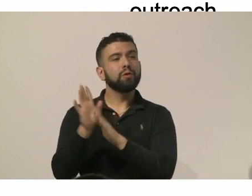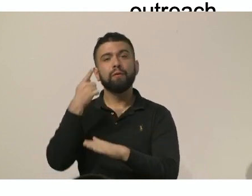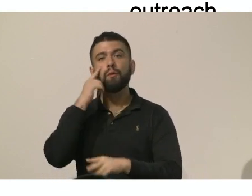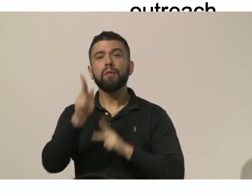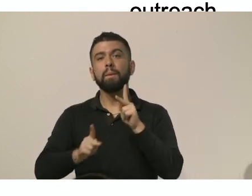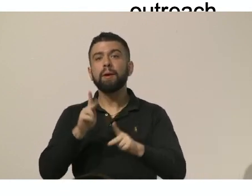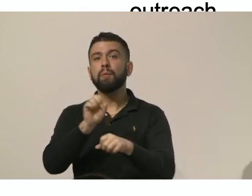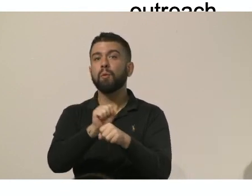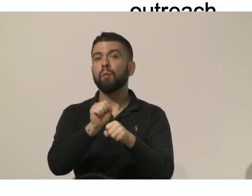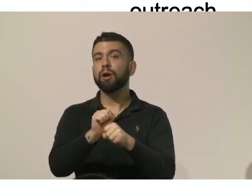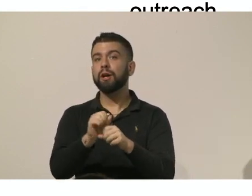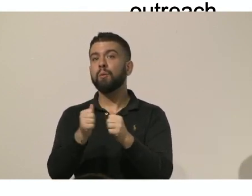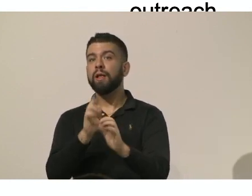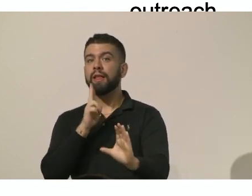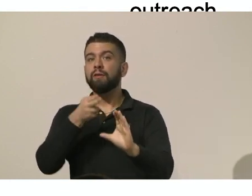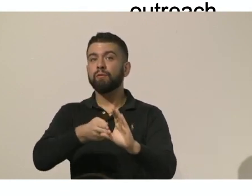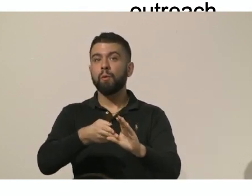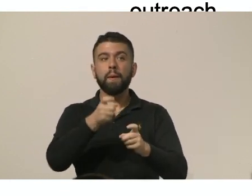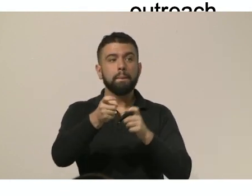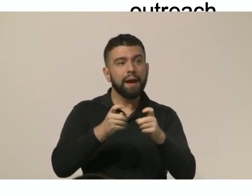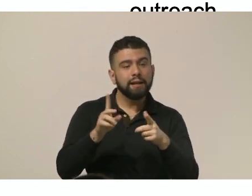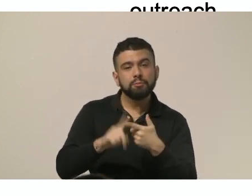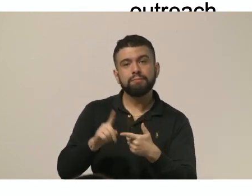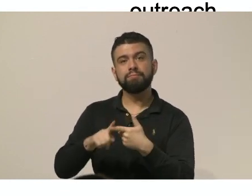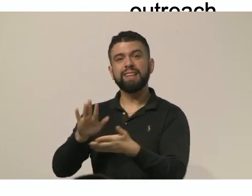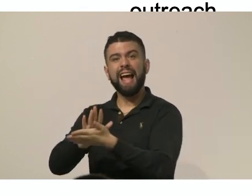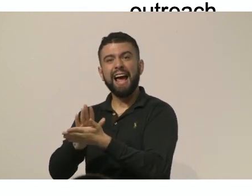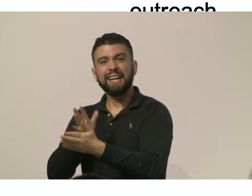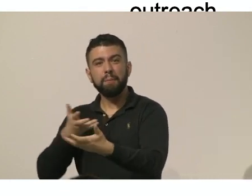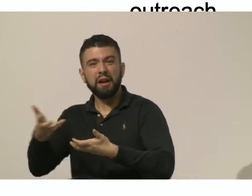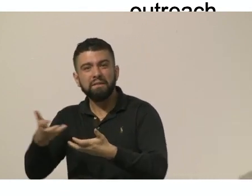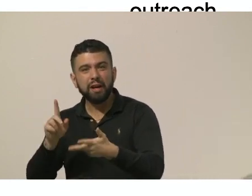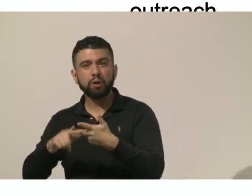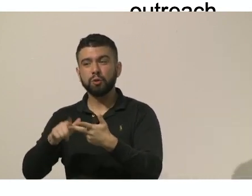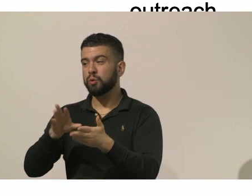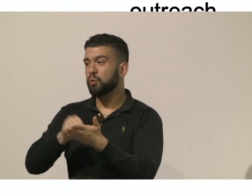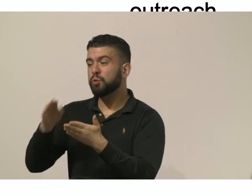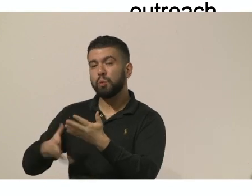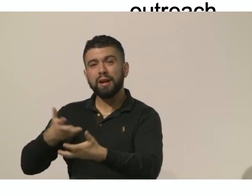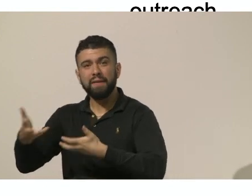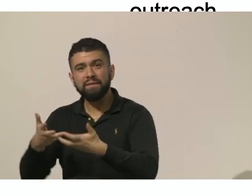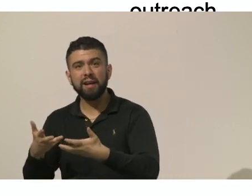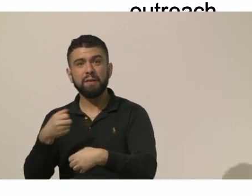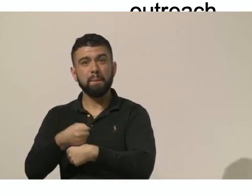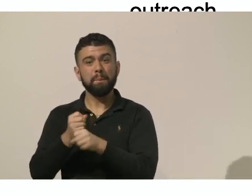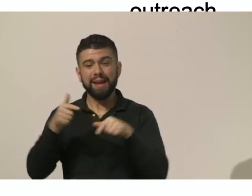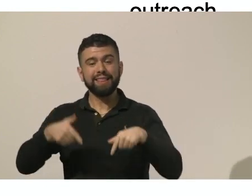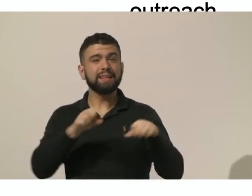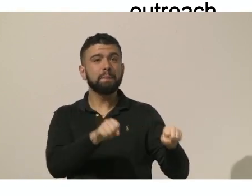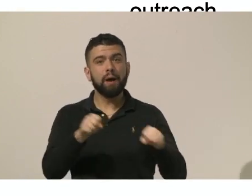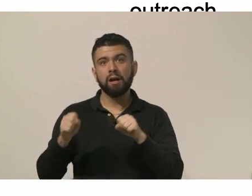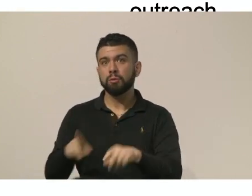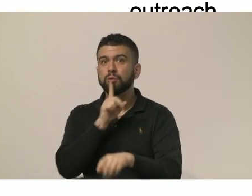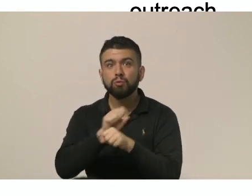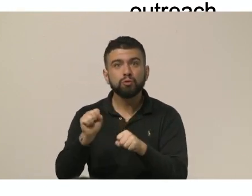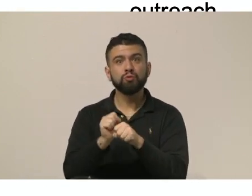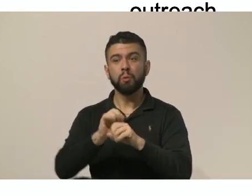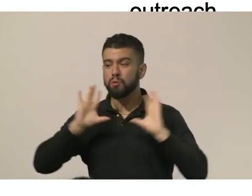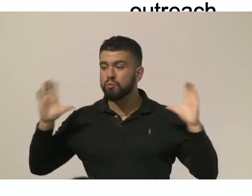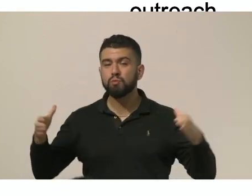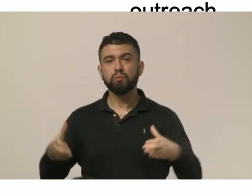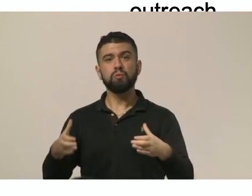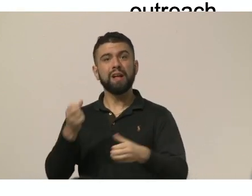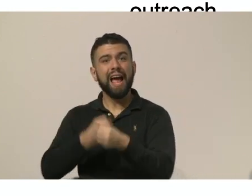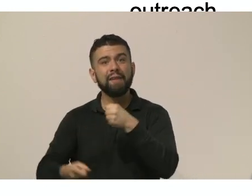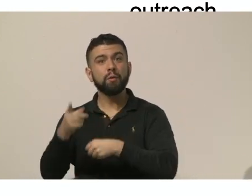also student affairs and in academic affairs who kind of made this possible. That really was a coordinated effort across the board. And I think something